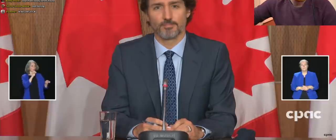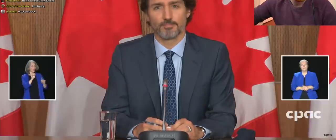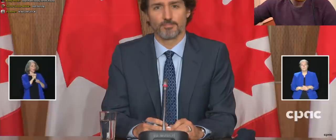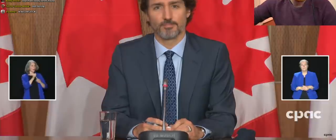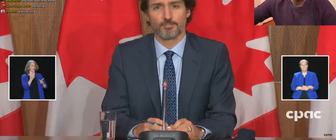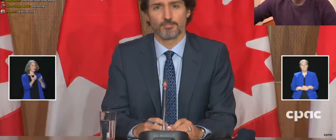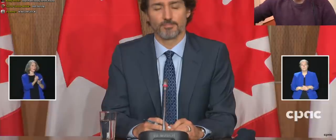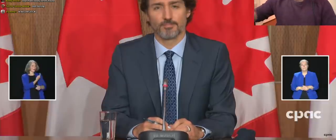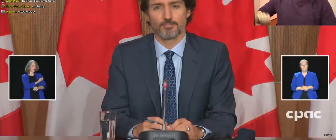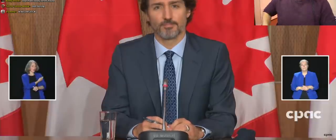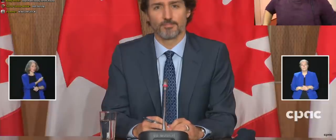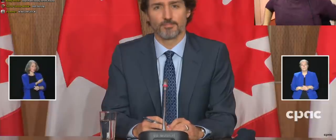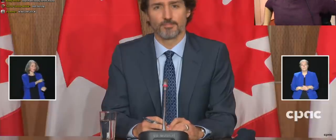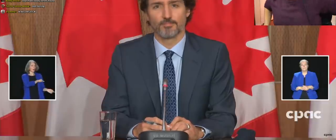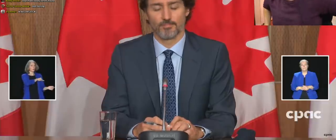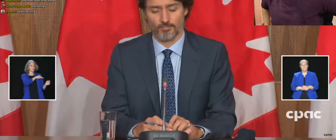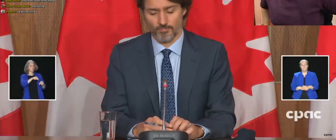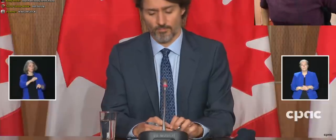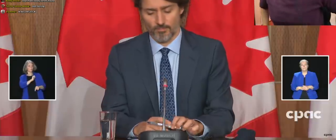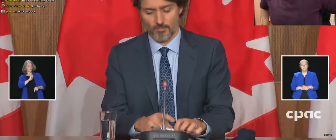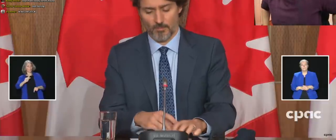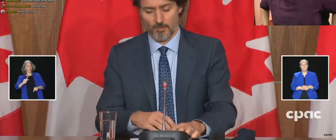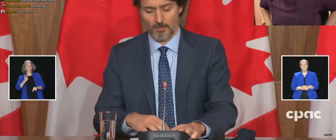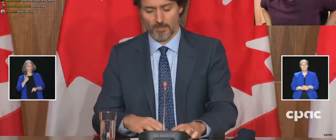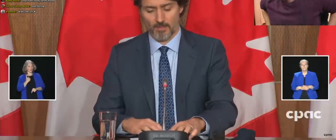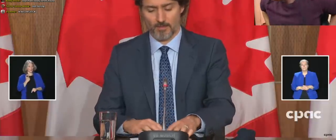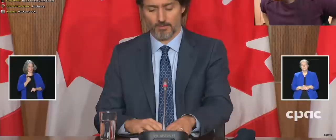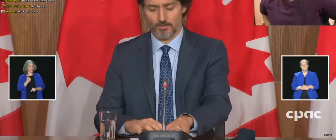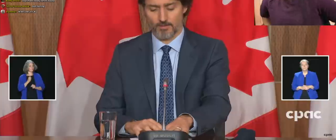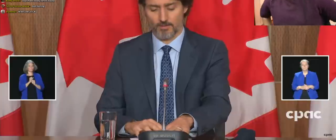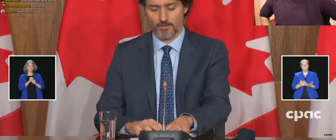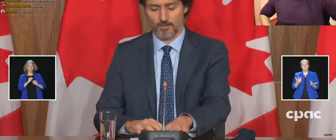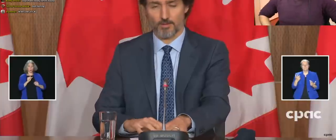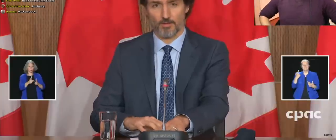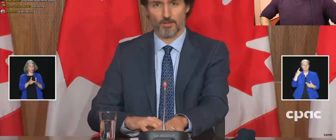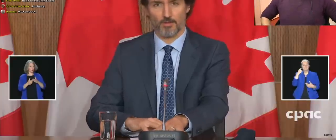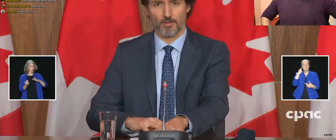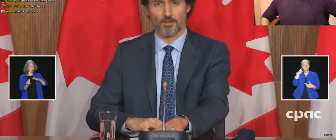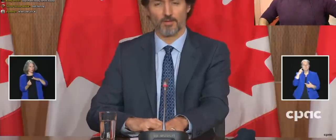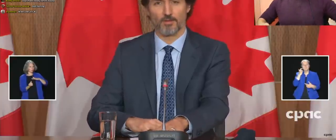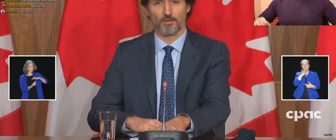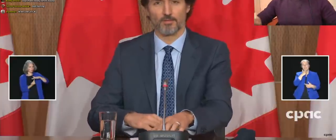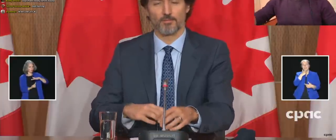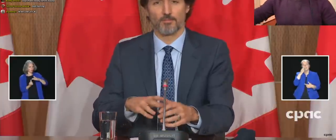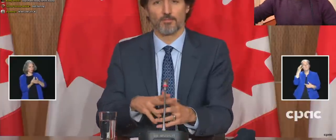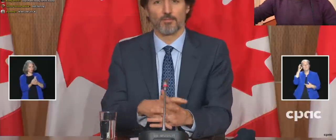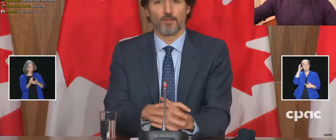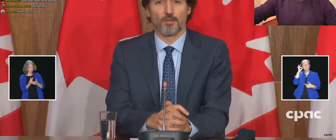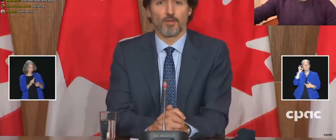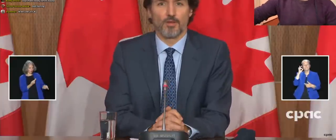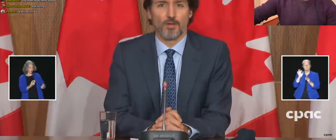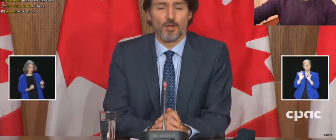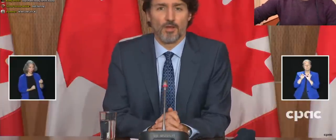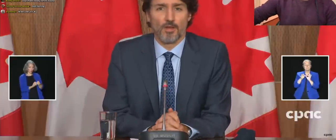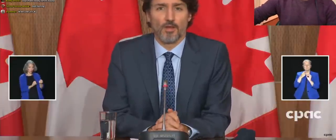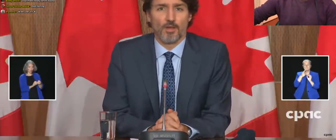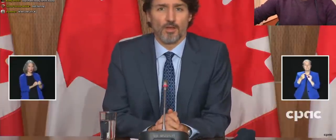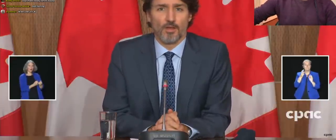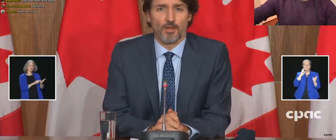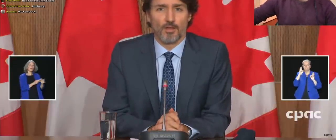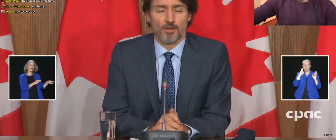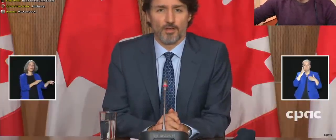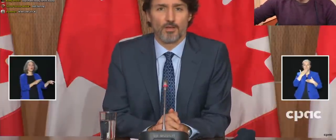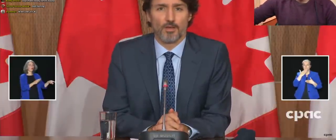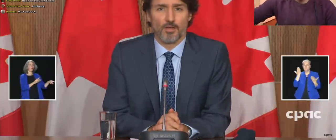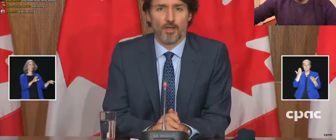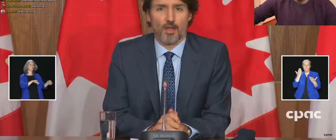quarantining. Are you comfortable with provinces sending essential workers to the states to get vaccinated? And do you support waiving the quarantine and